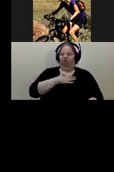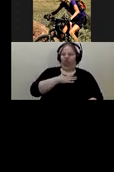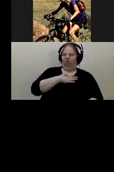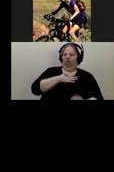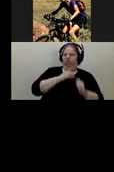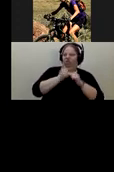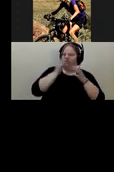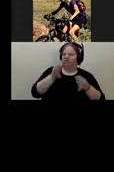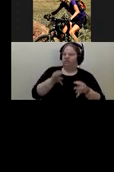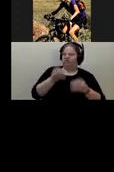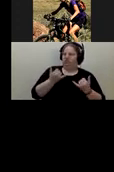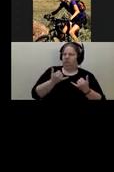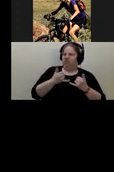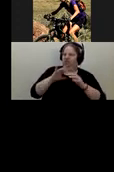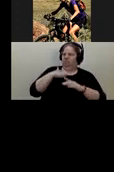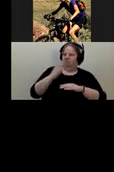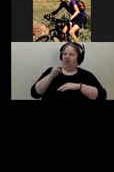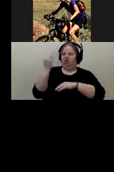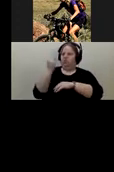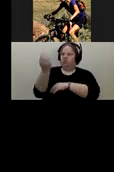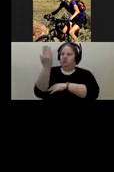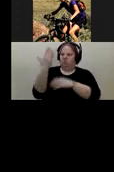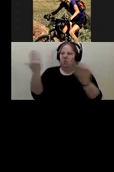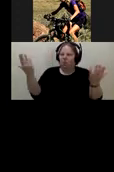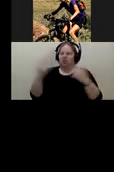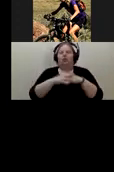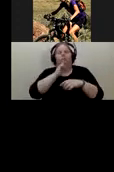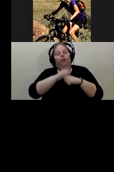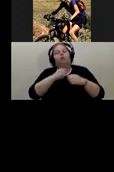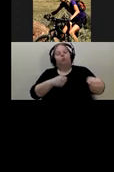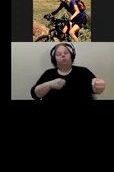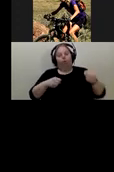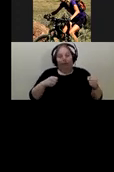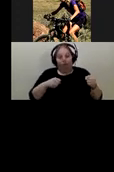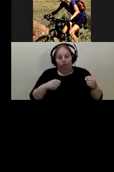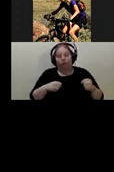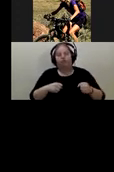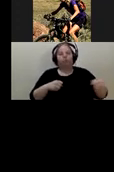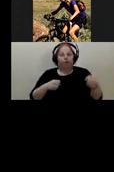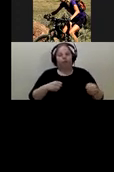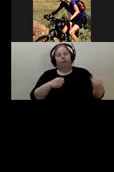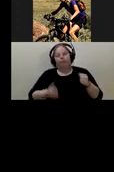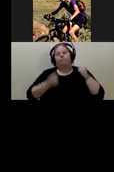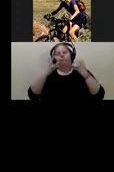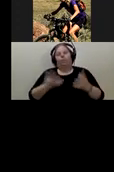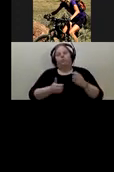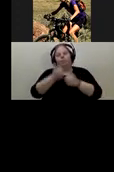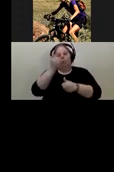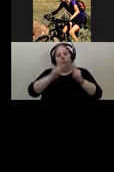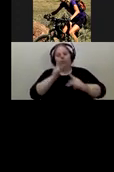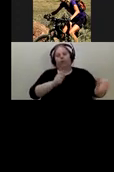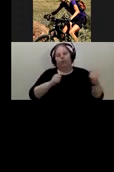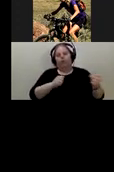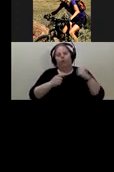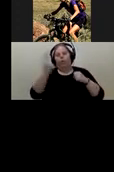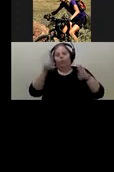five, pull the lever, pull the lever. This is hard, but pull the lever. Pull the lever, pull the lever. Everybody's pulling the lever. One person said,